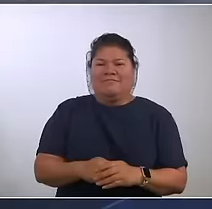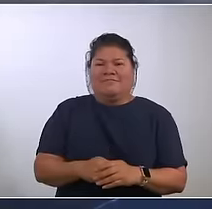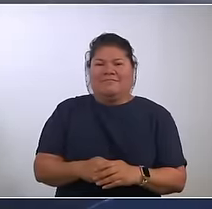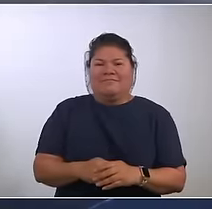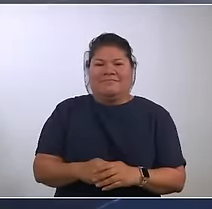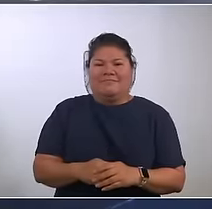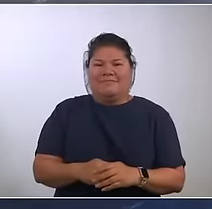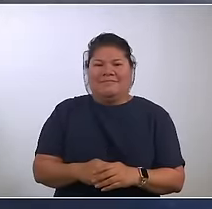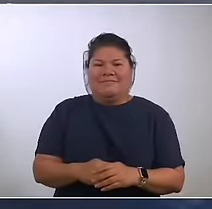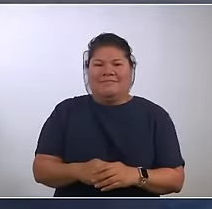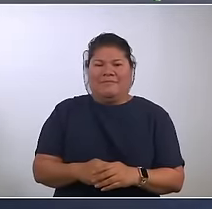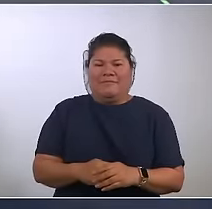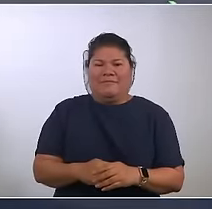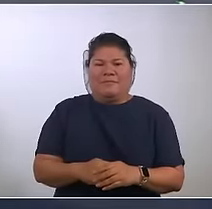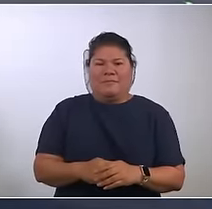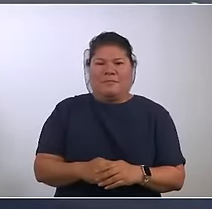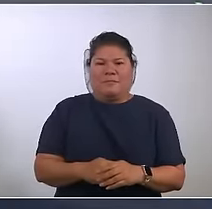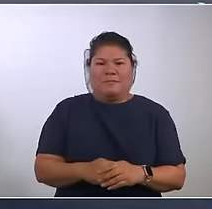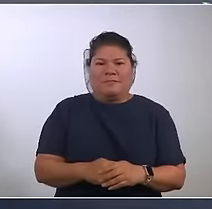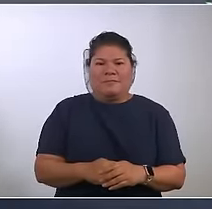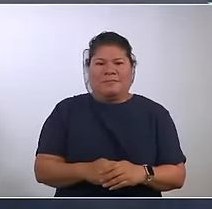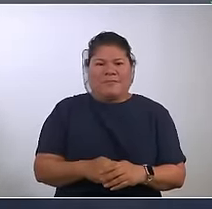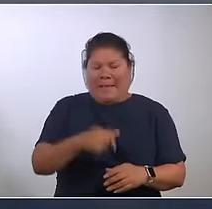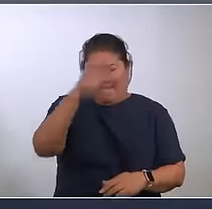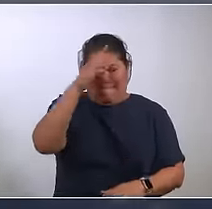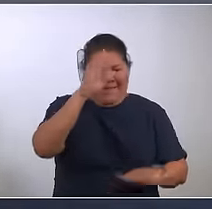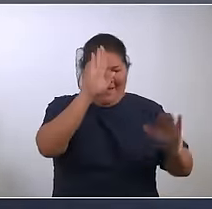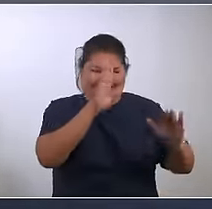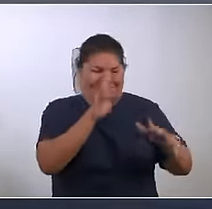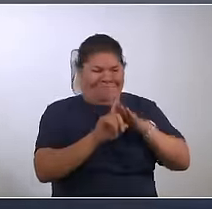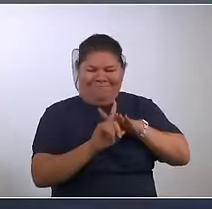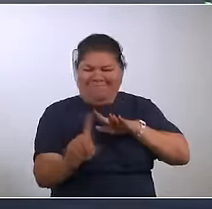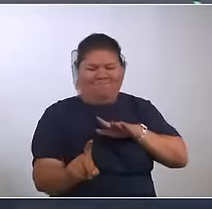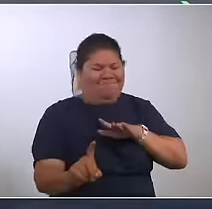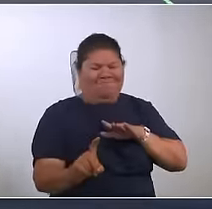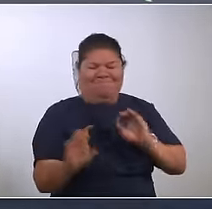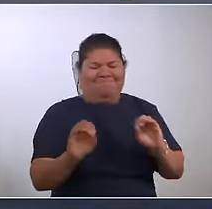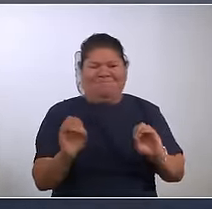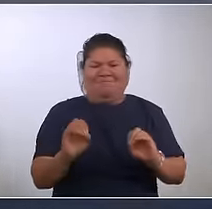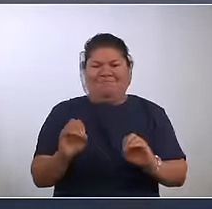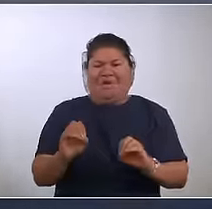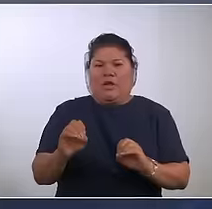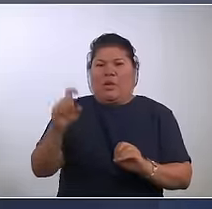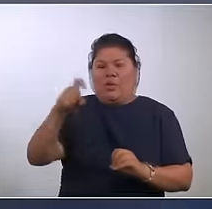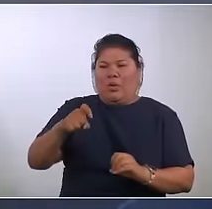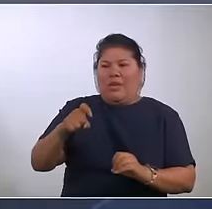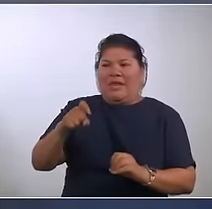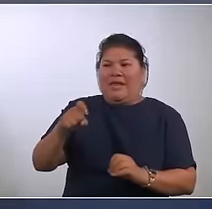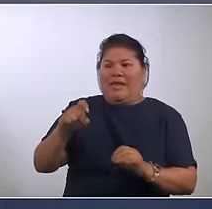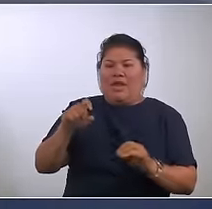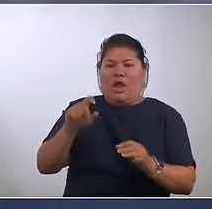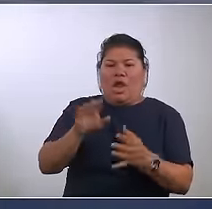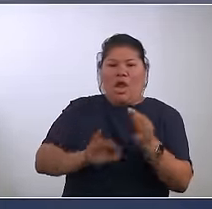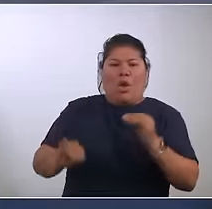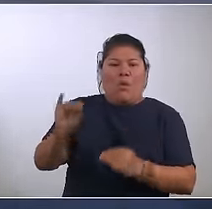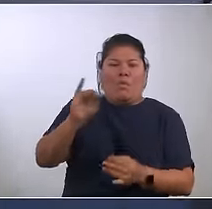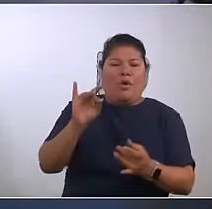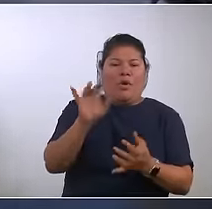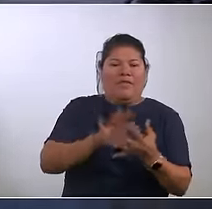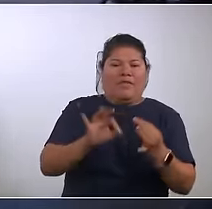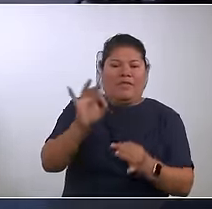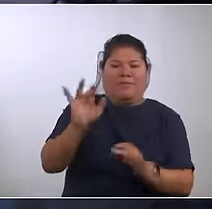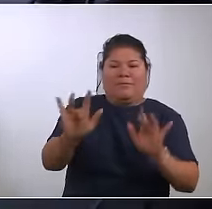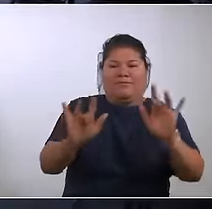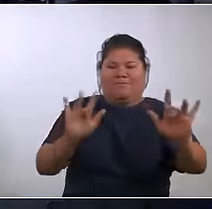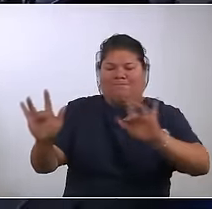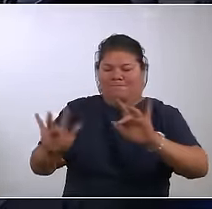no le puede huyar a él o a ella. Man cannot flee from necesitamos that. Un mover del poder del Espíritu